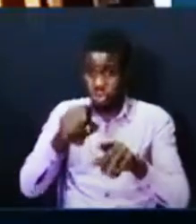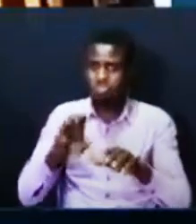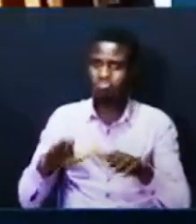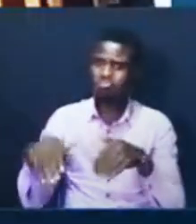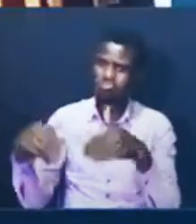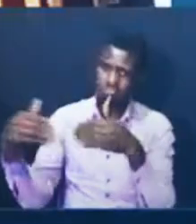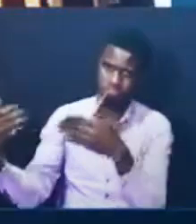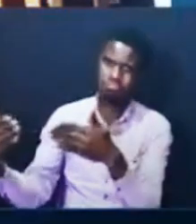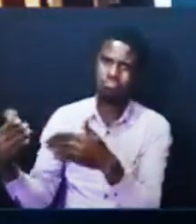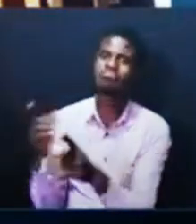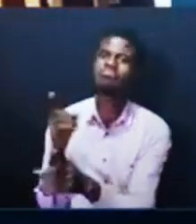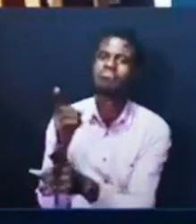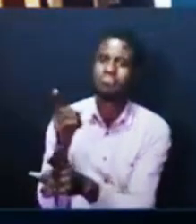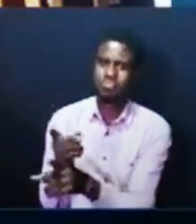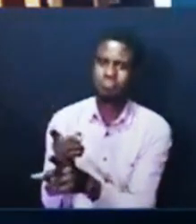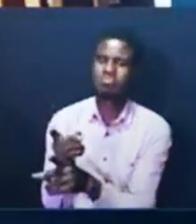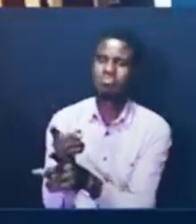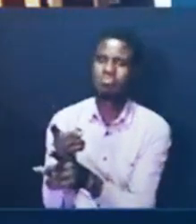never